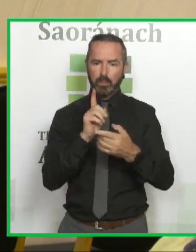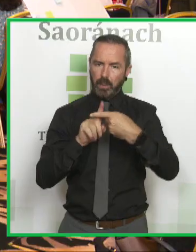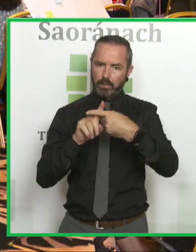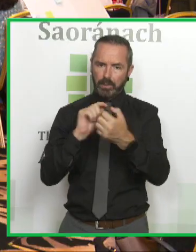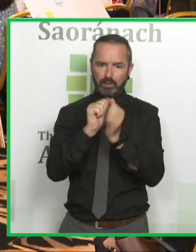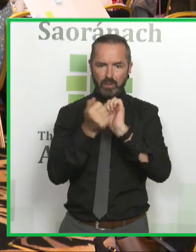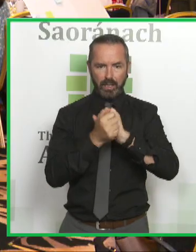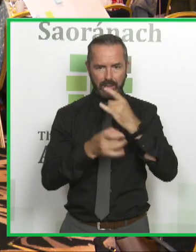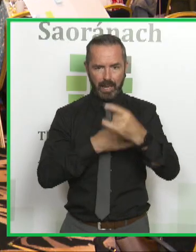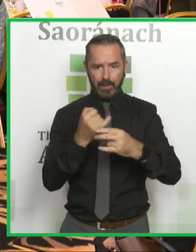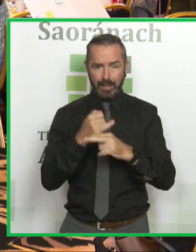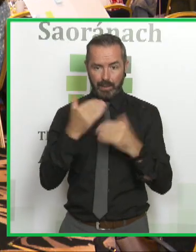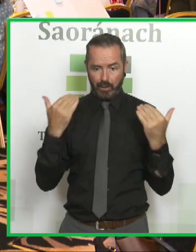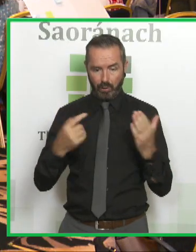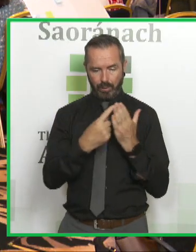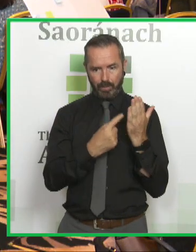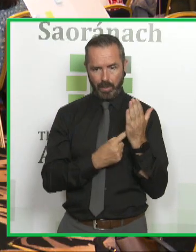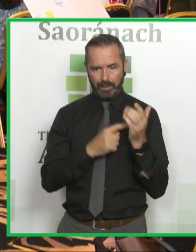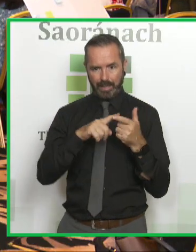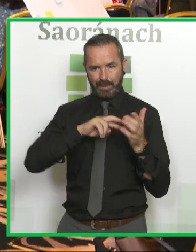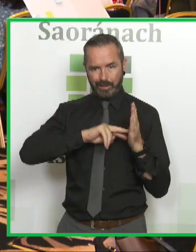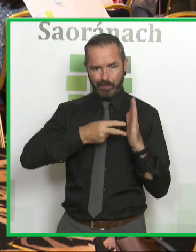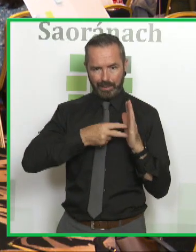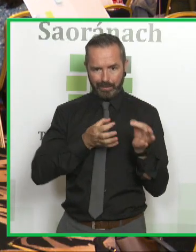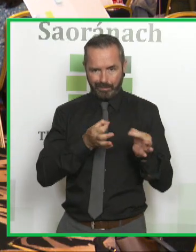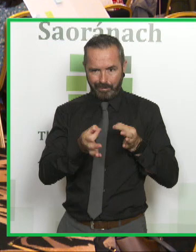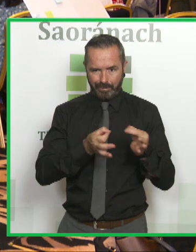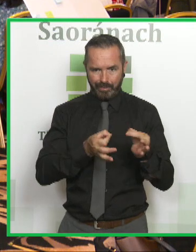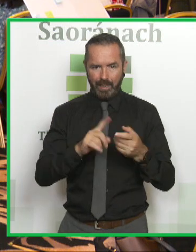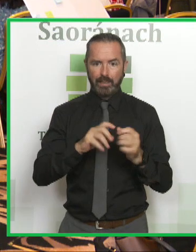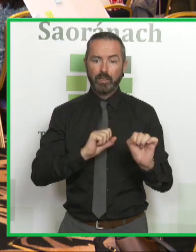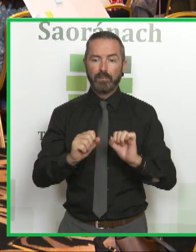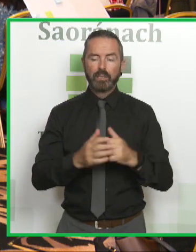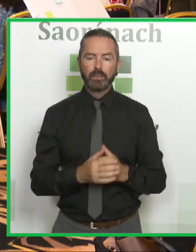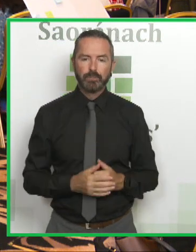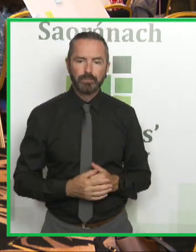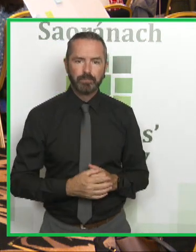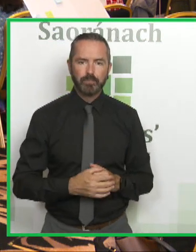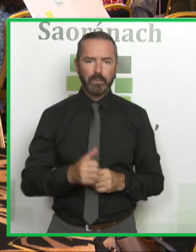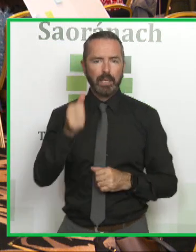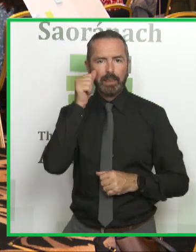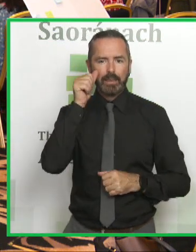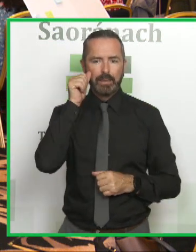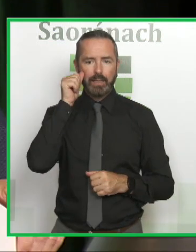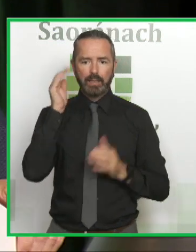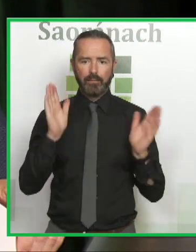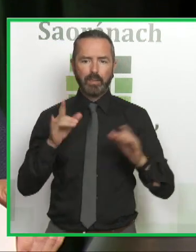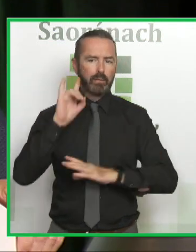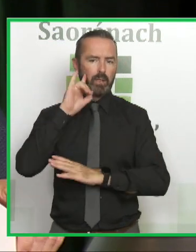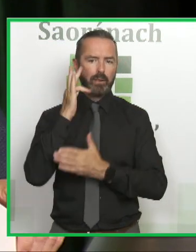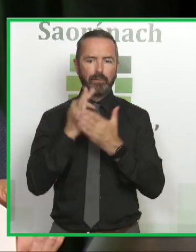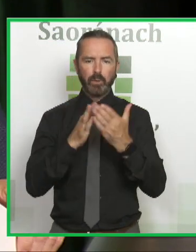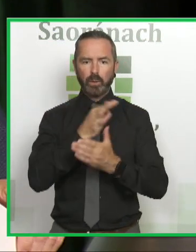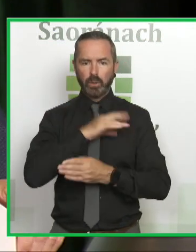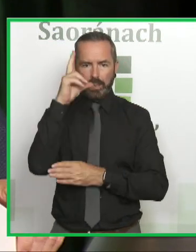on within the current policy, within the current strategy and within the current services. And I think yesterday we heard a few good examples,